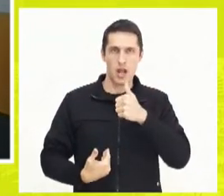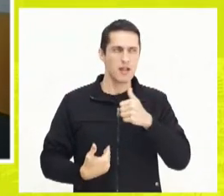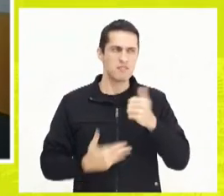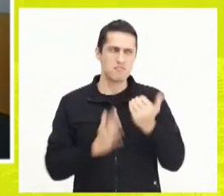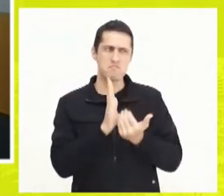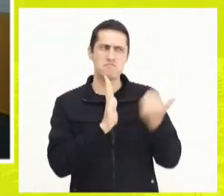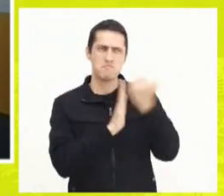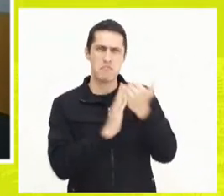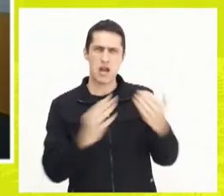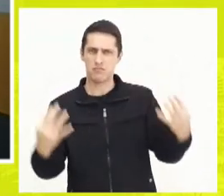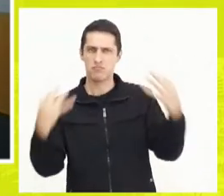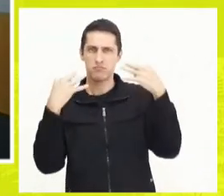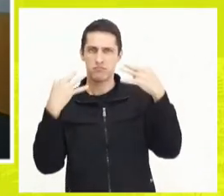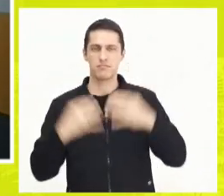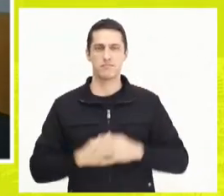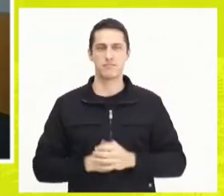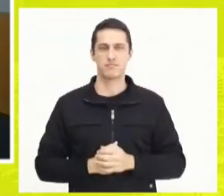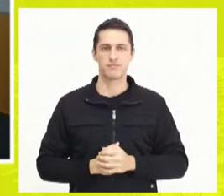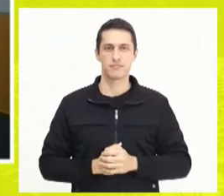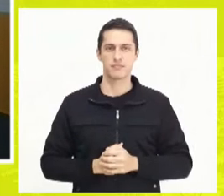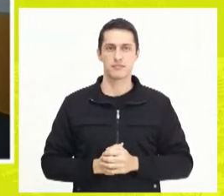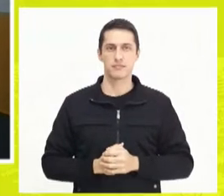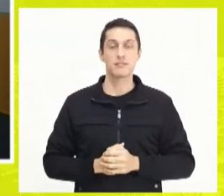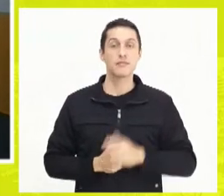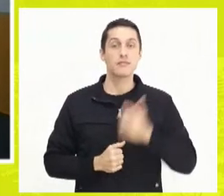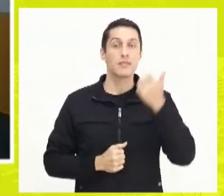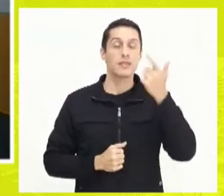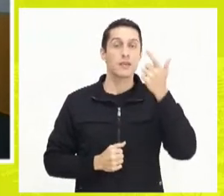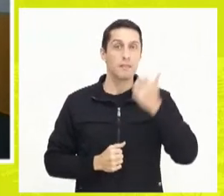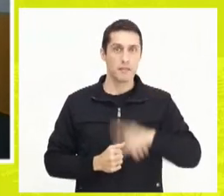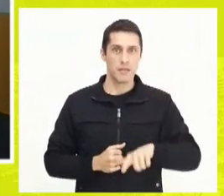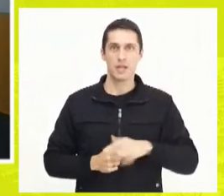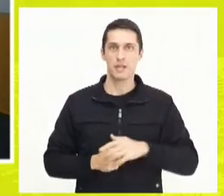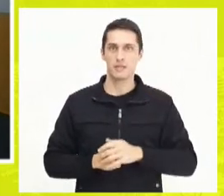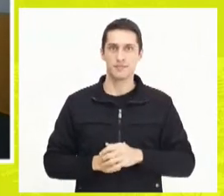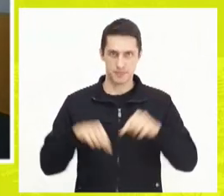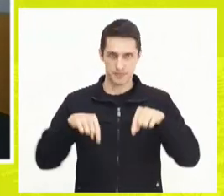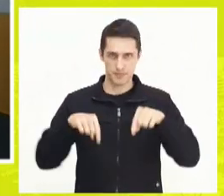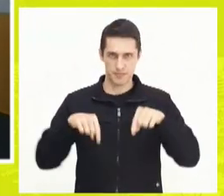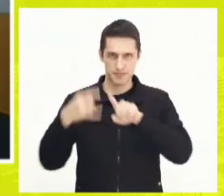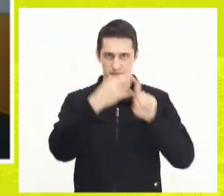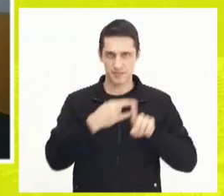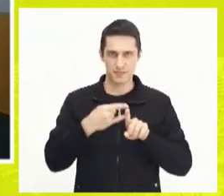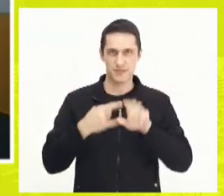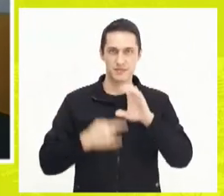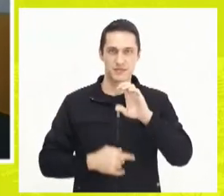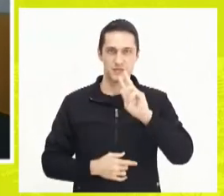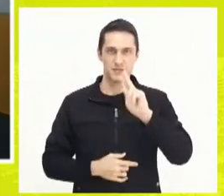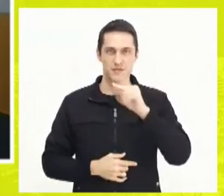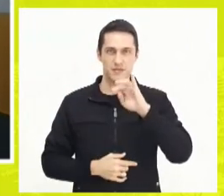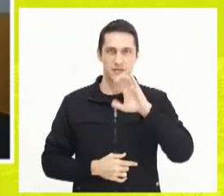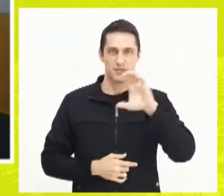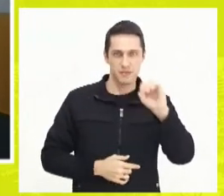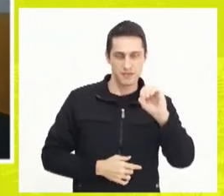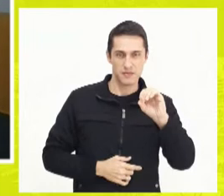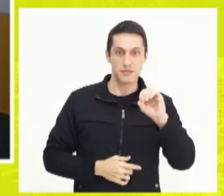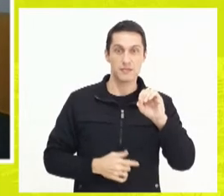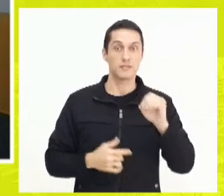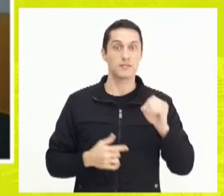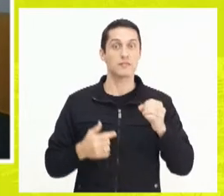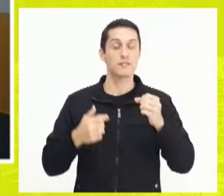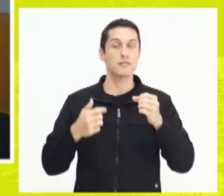the social media and still speaking about this panel